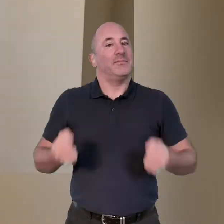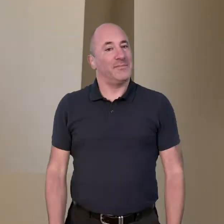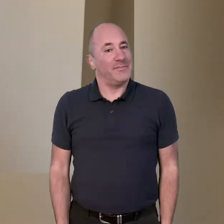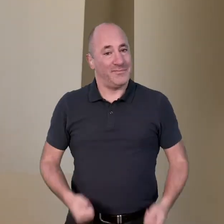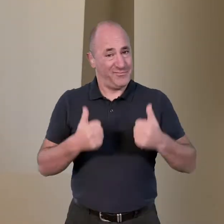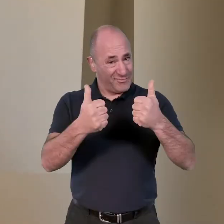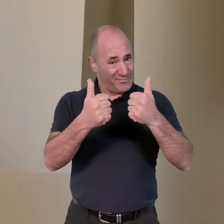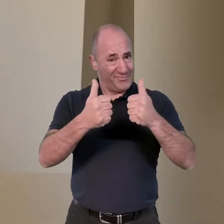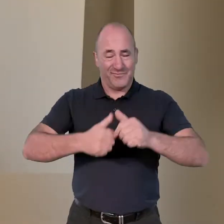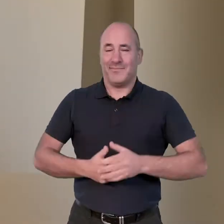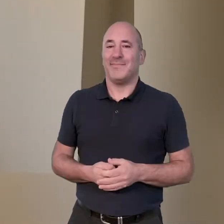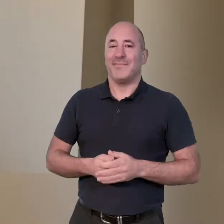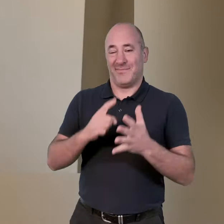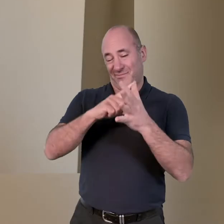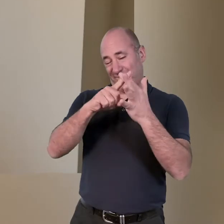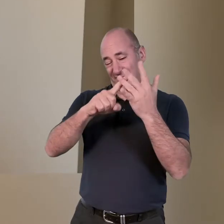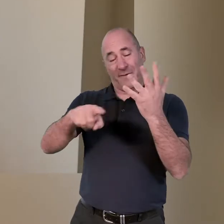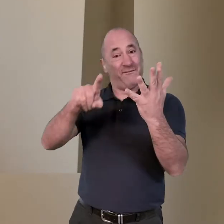Okay?